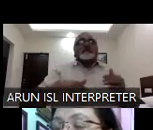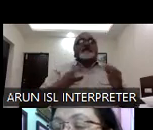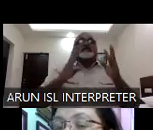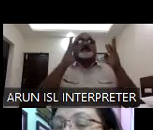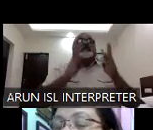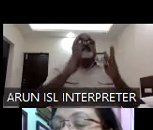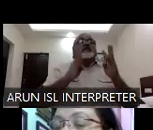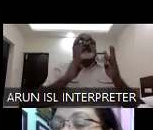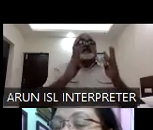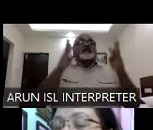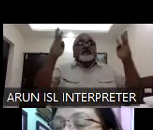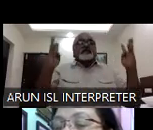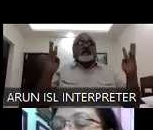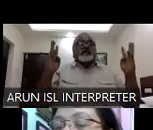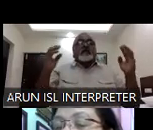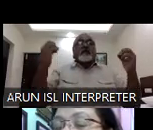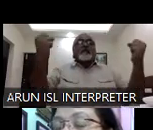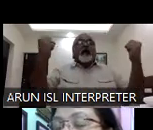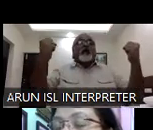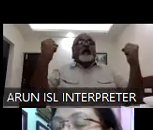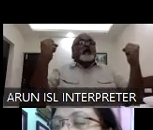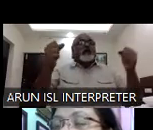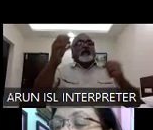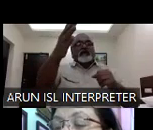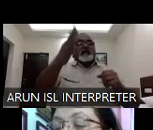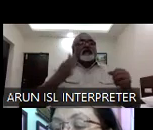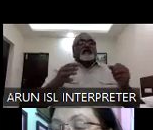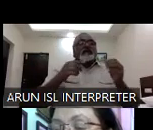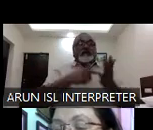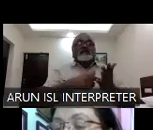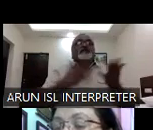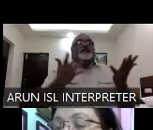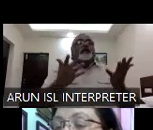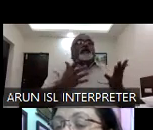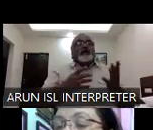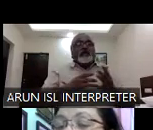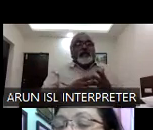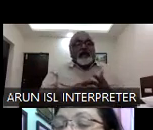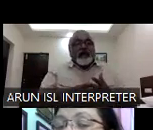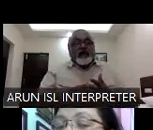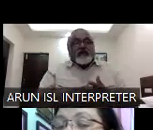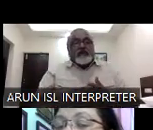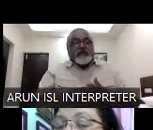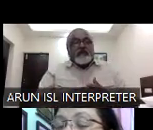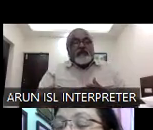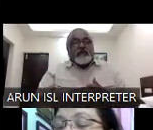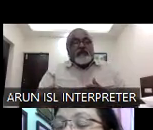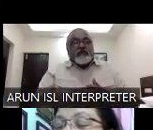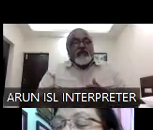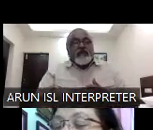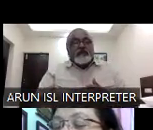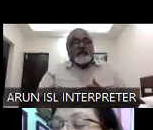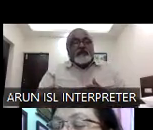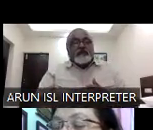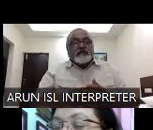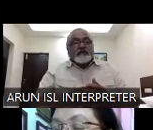power, which is called as, which is basically a phenomena of oppression. So am